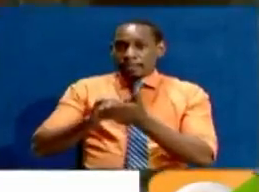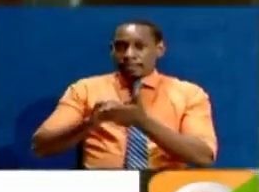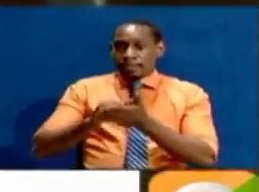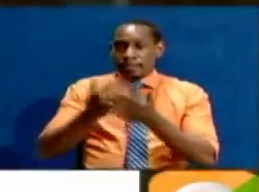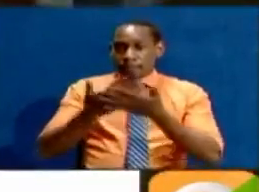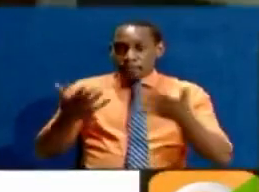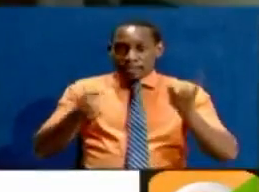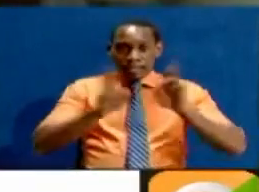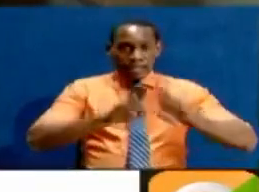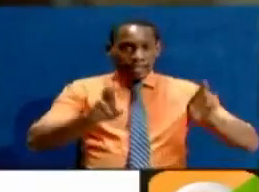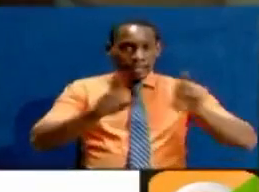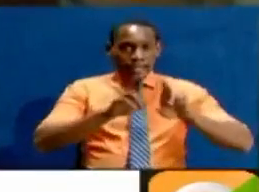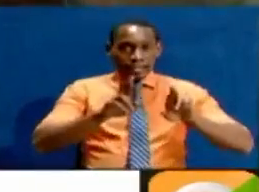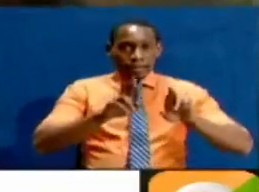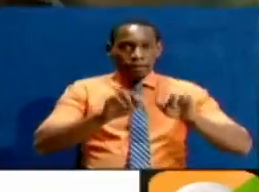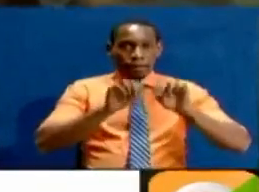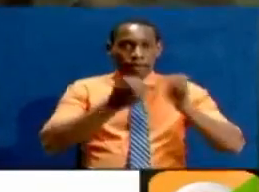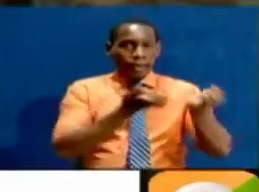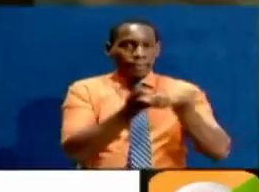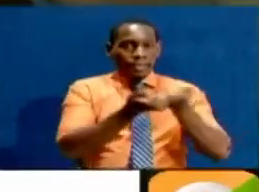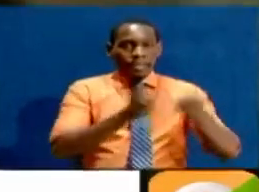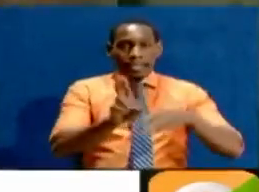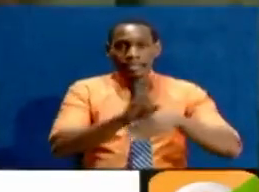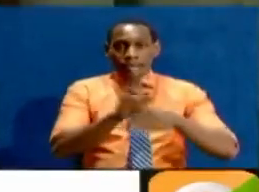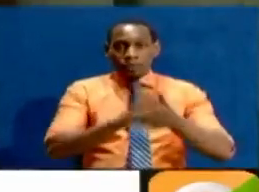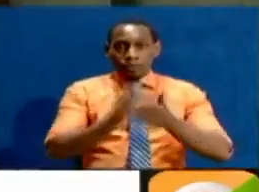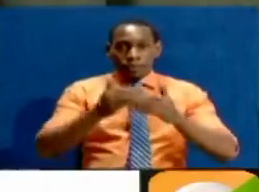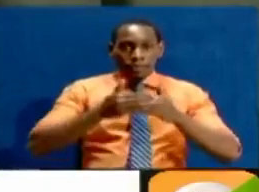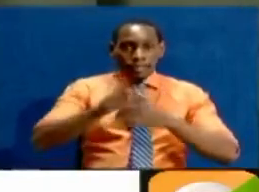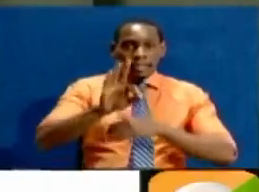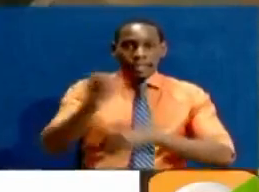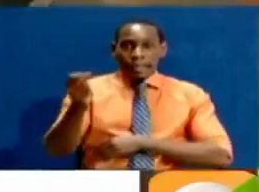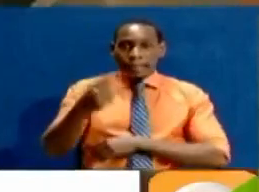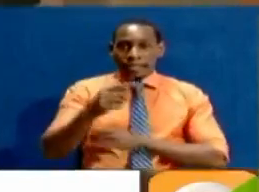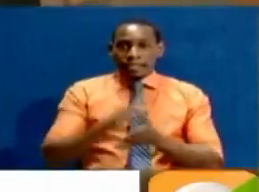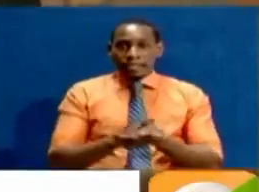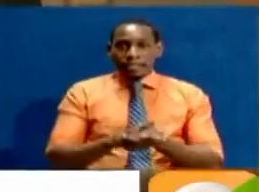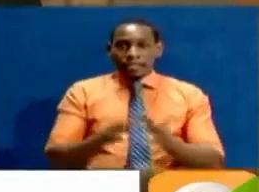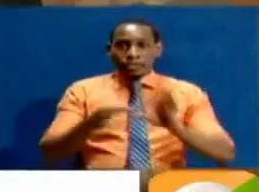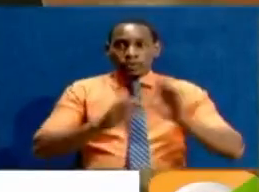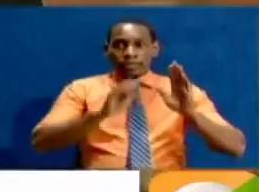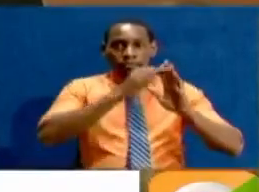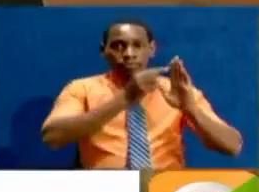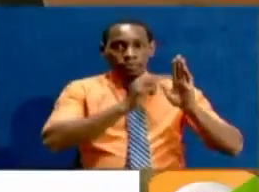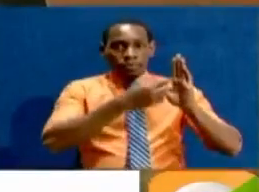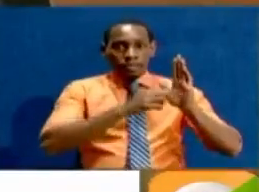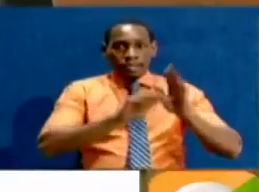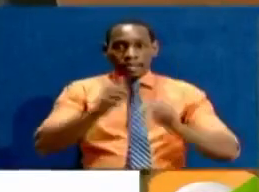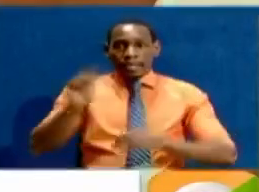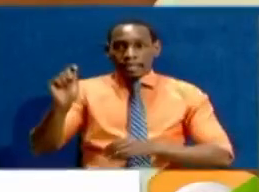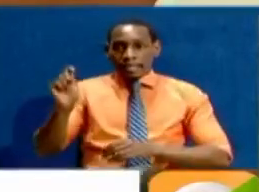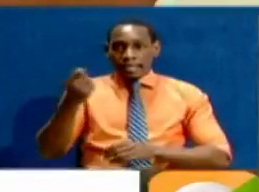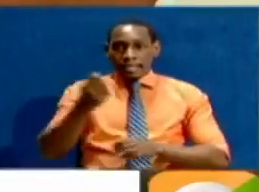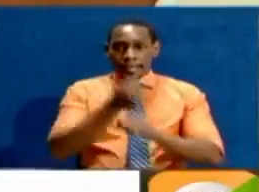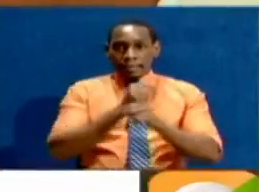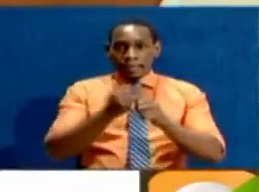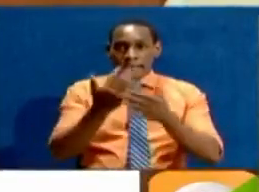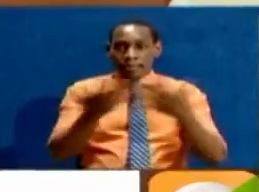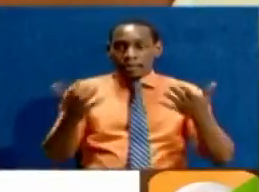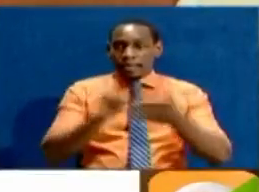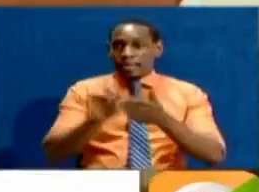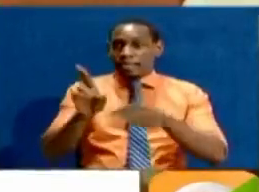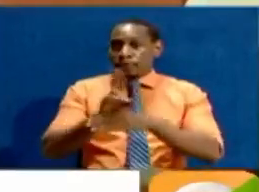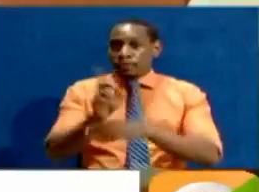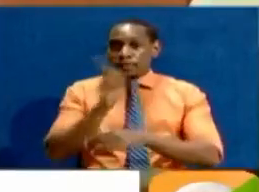their products ready for commercial use in the next 3 months, joining a list of other Kenyan-made products that have